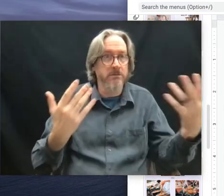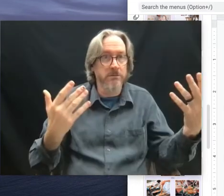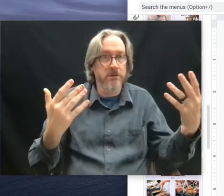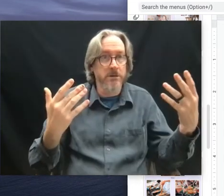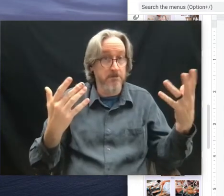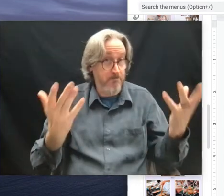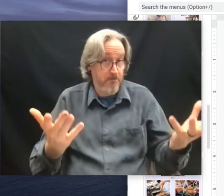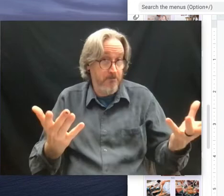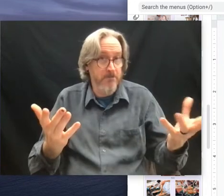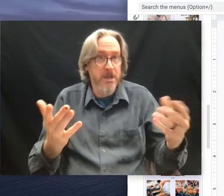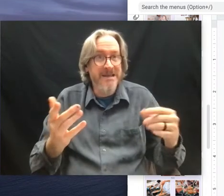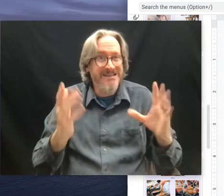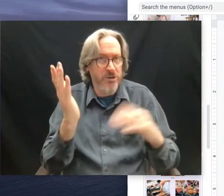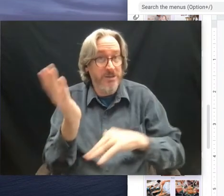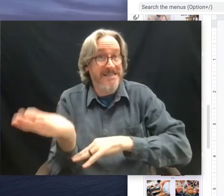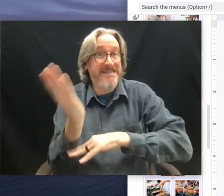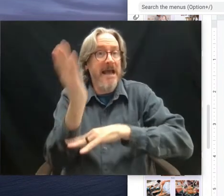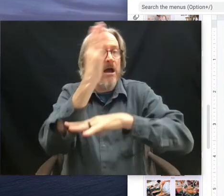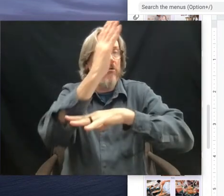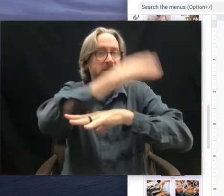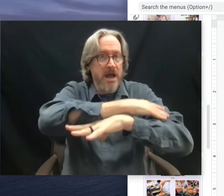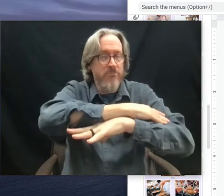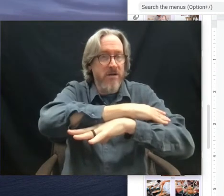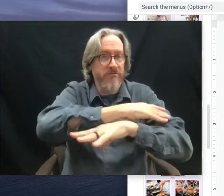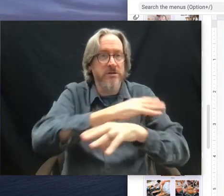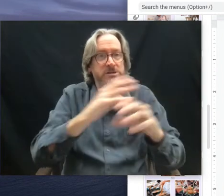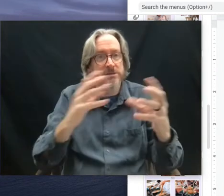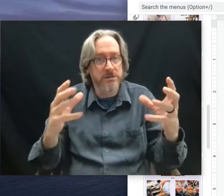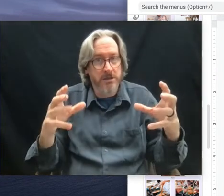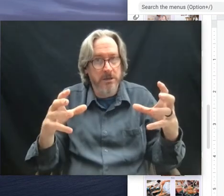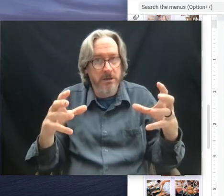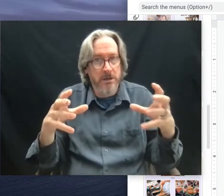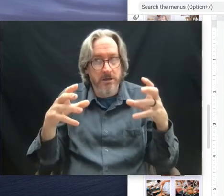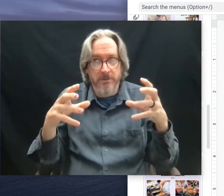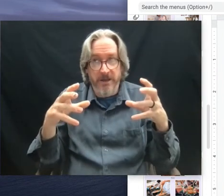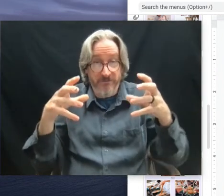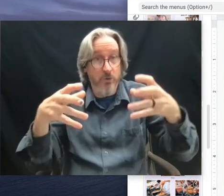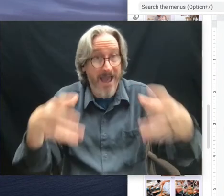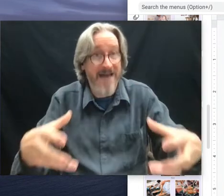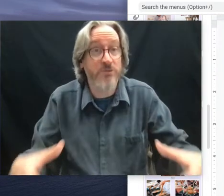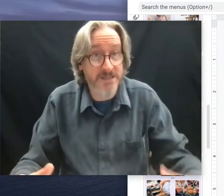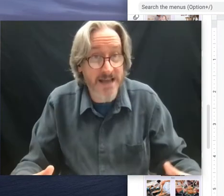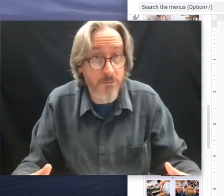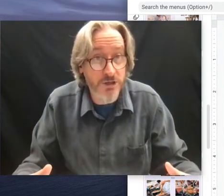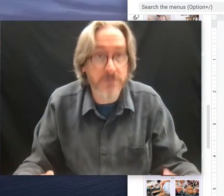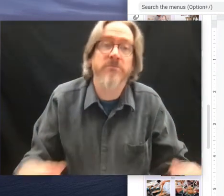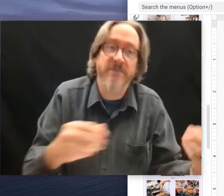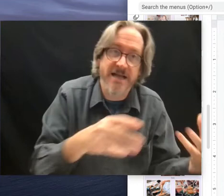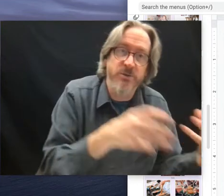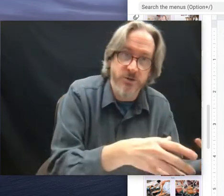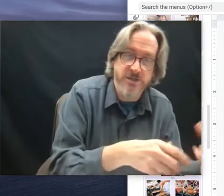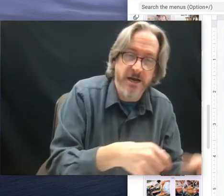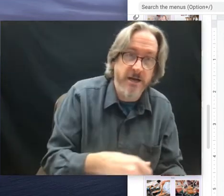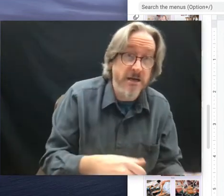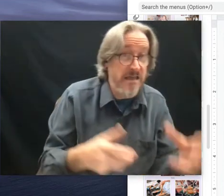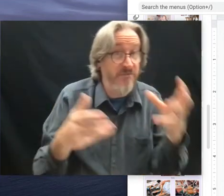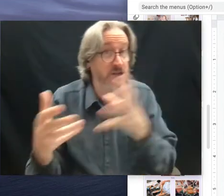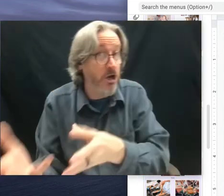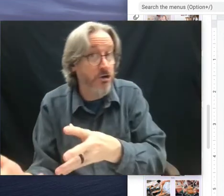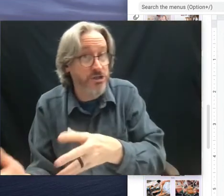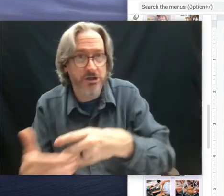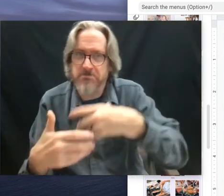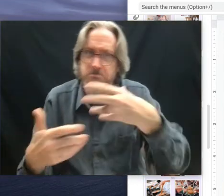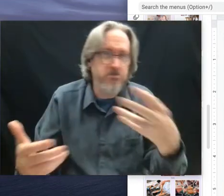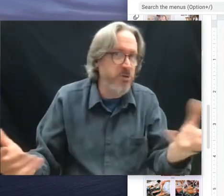that. So you can see how the time reference, if you have to establish it, that's when you sign it. If